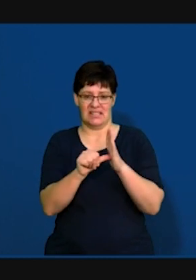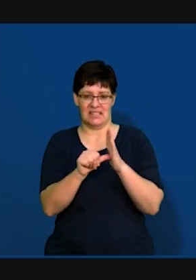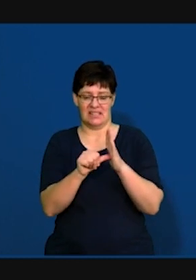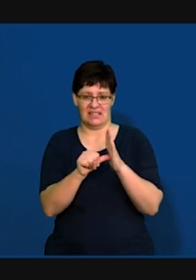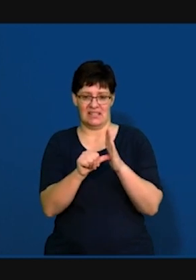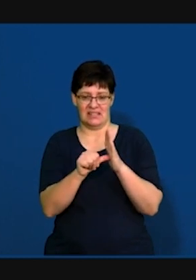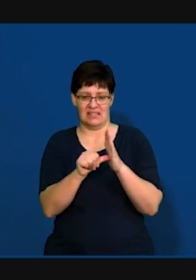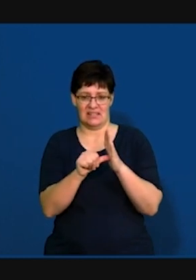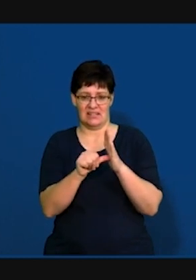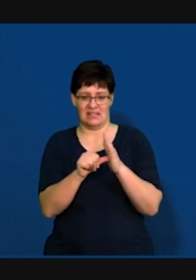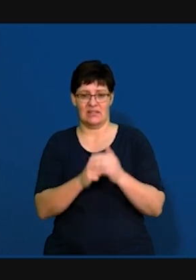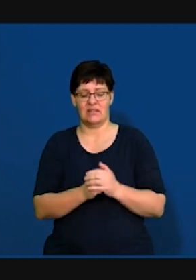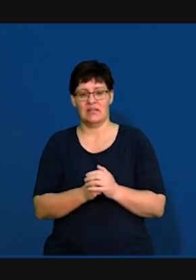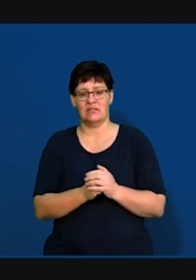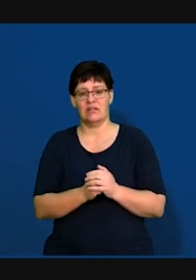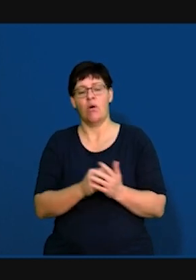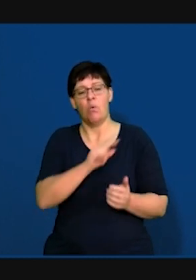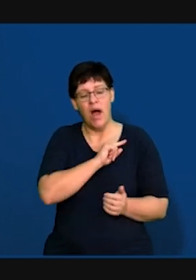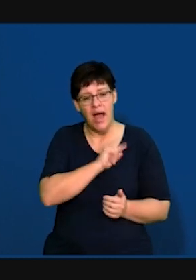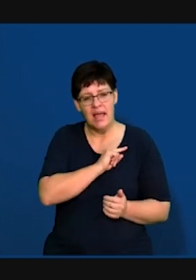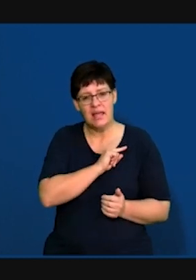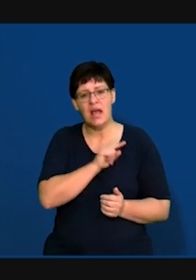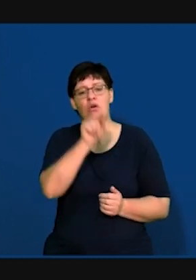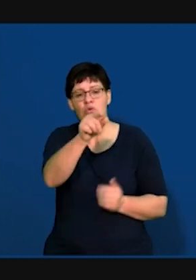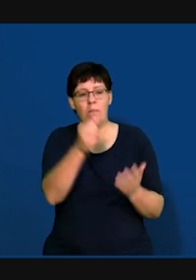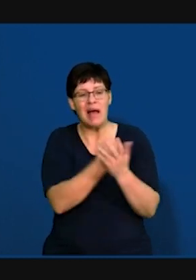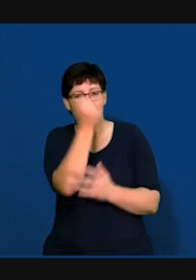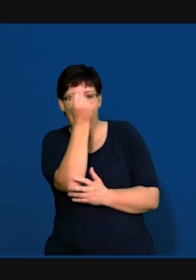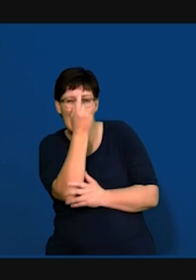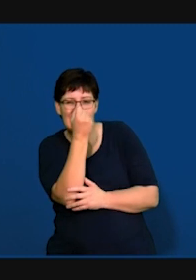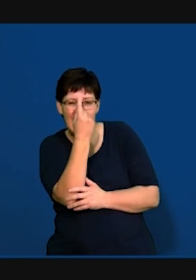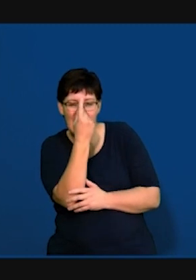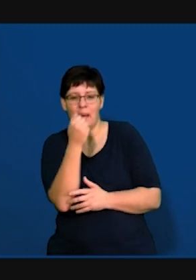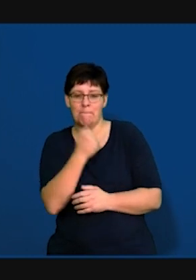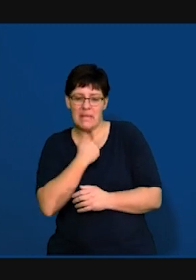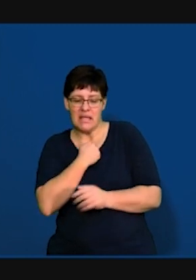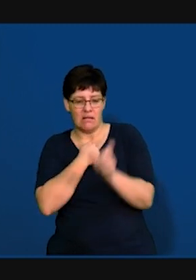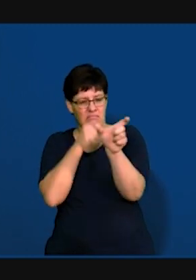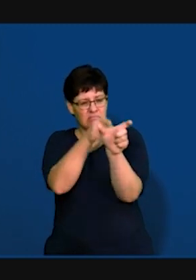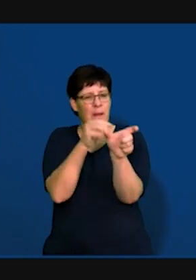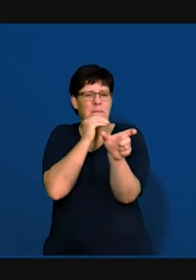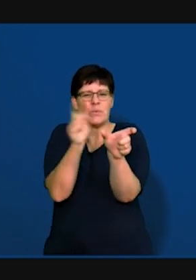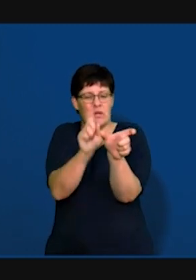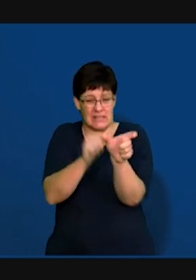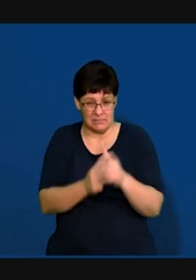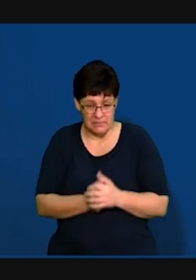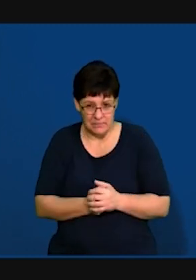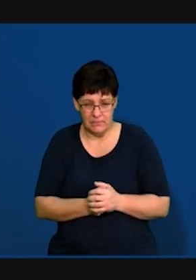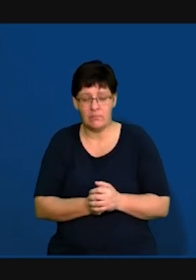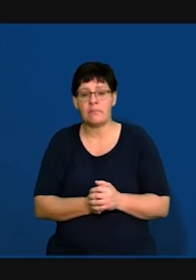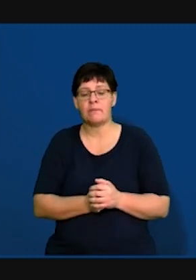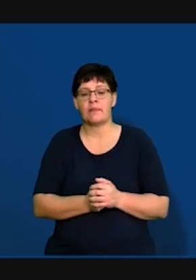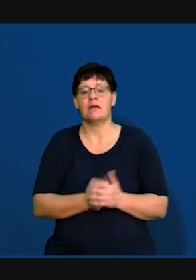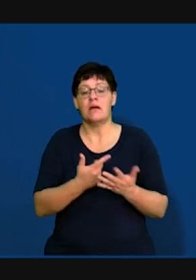for us to understand our definition. So these